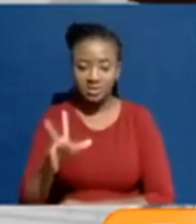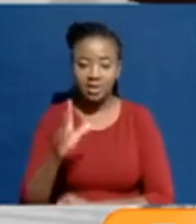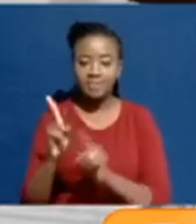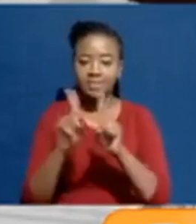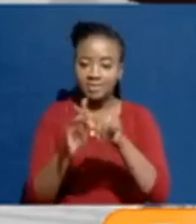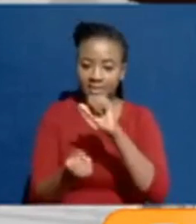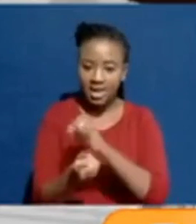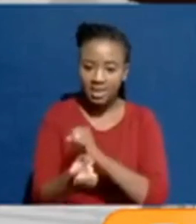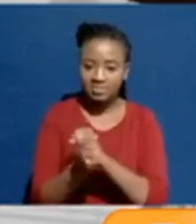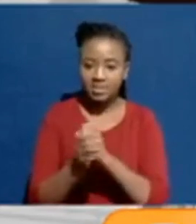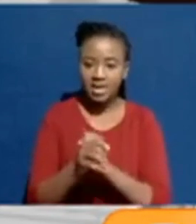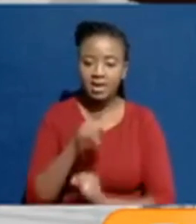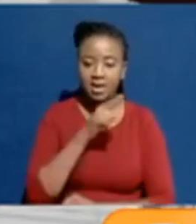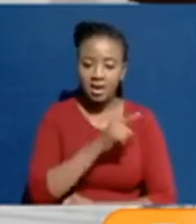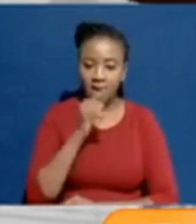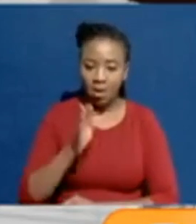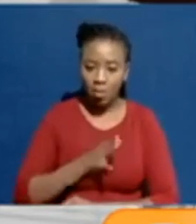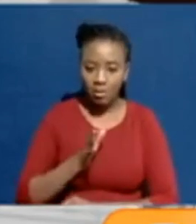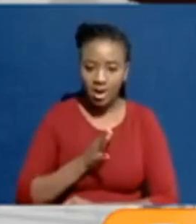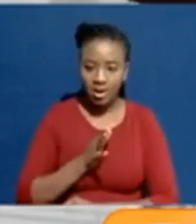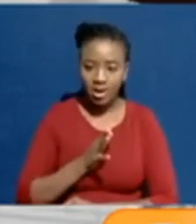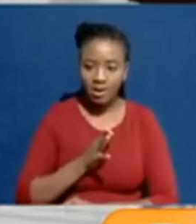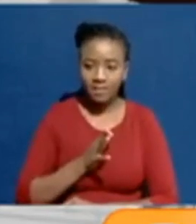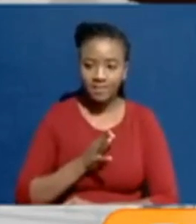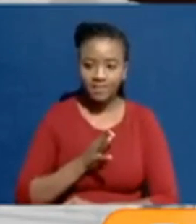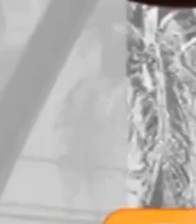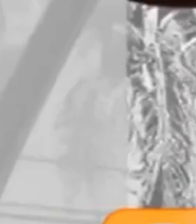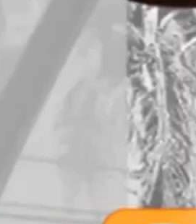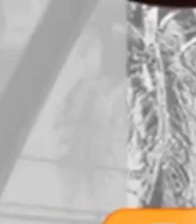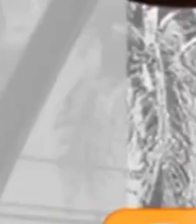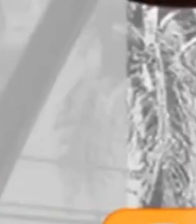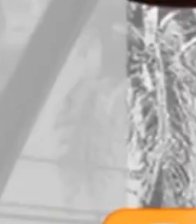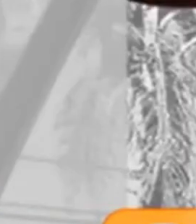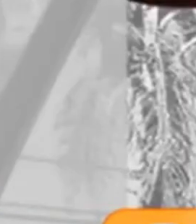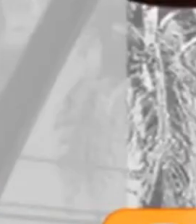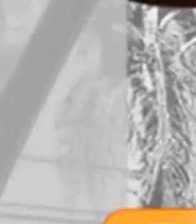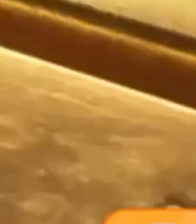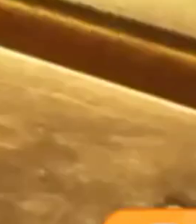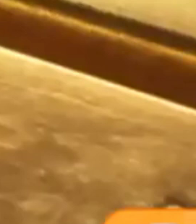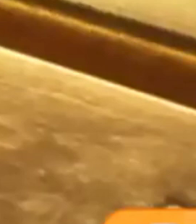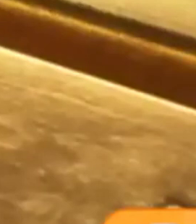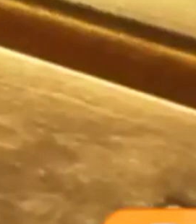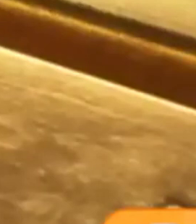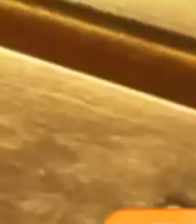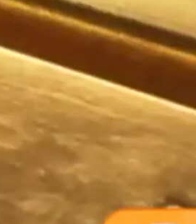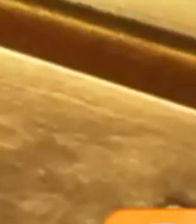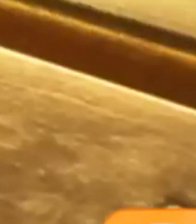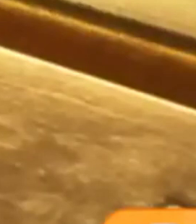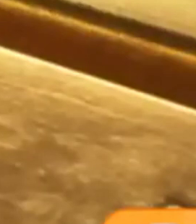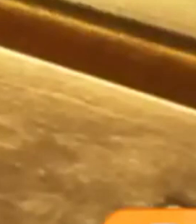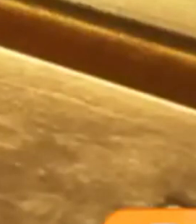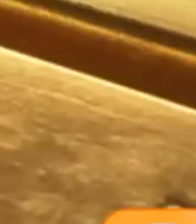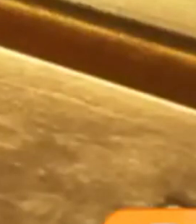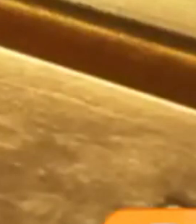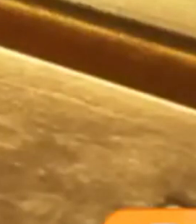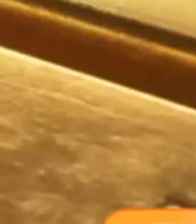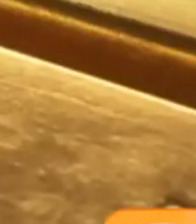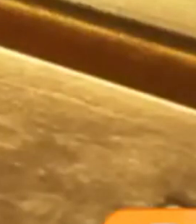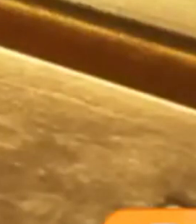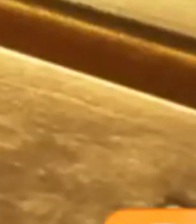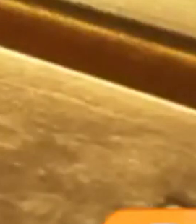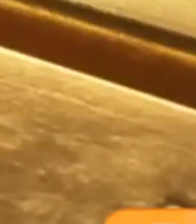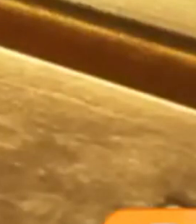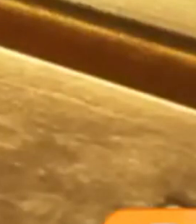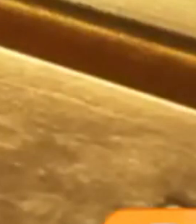that Anne Atieno Amadi is a registered proprietor of the law firm. The British gold dealer father claims